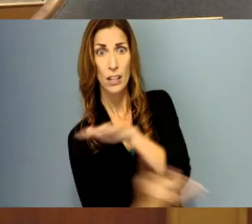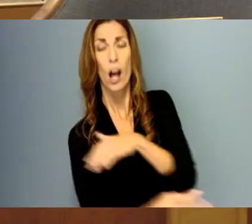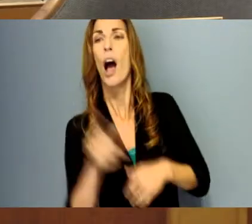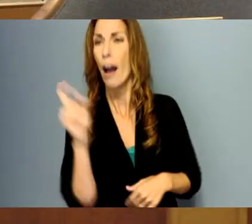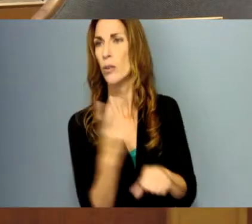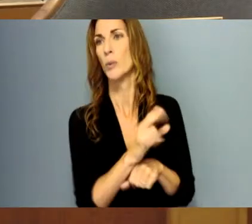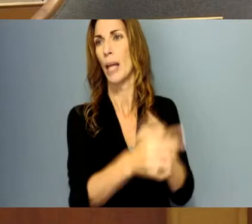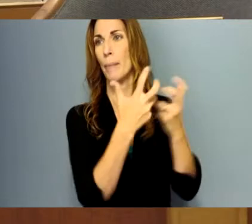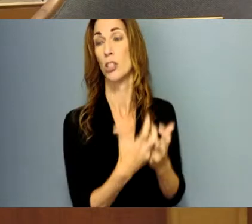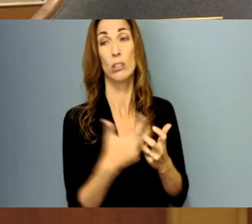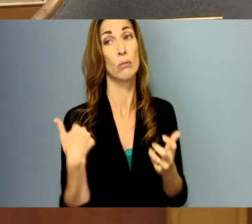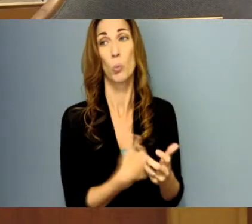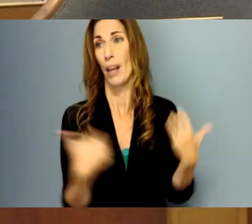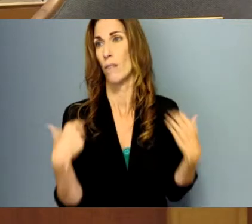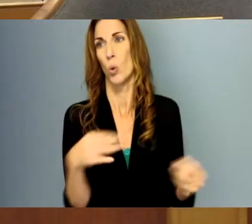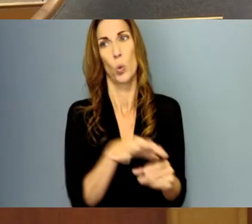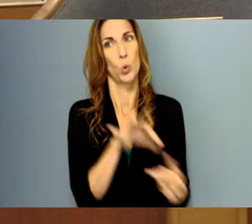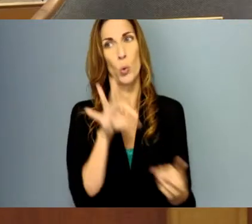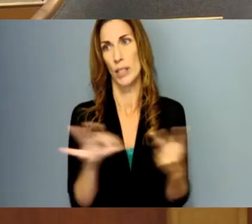We don't have a choice not to.